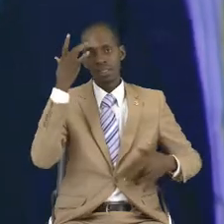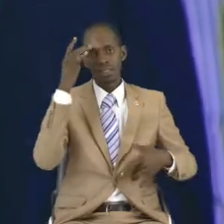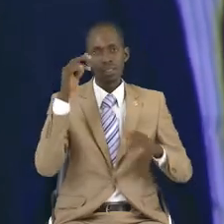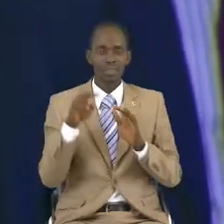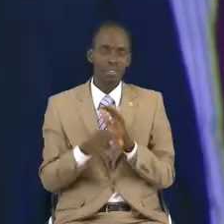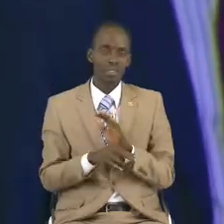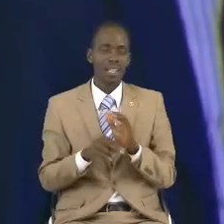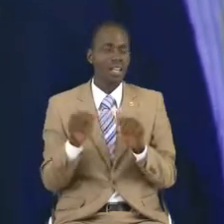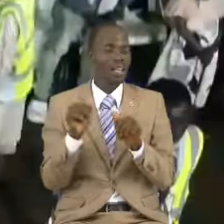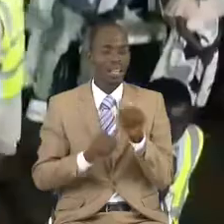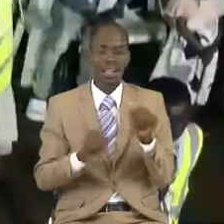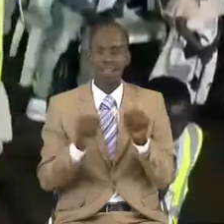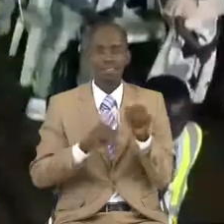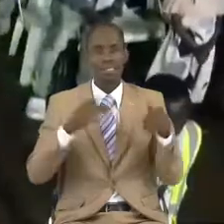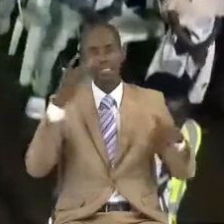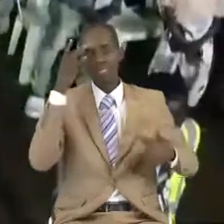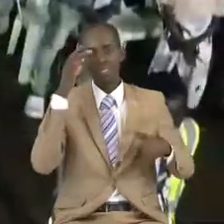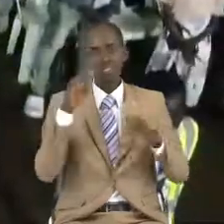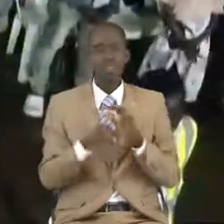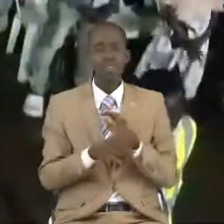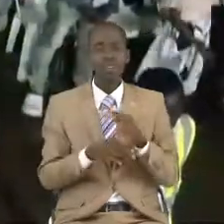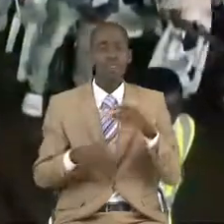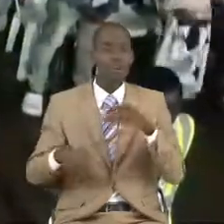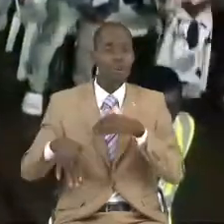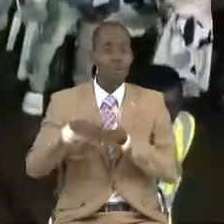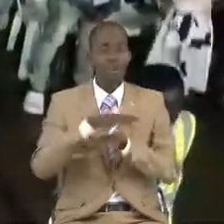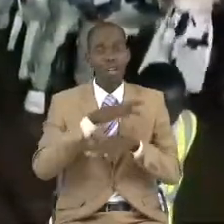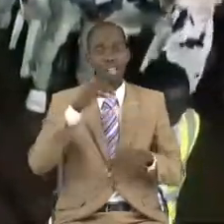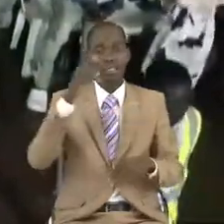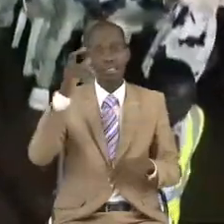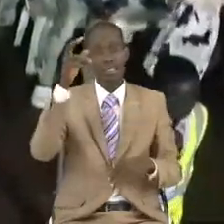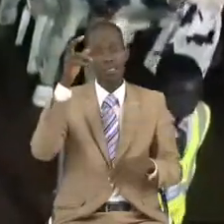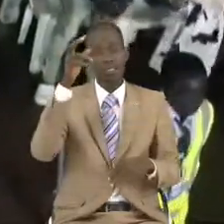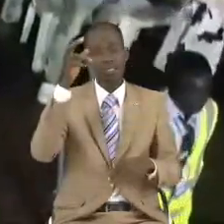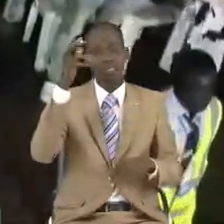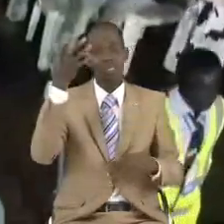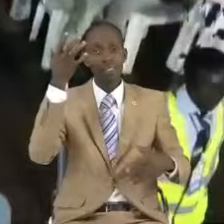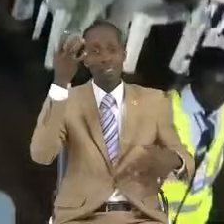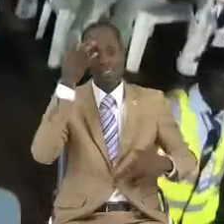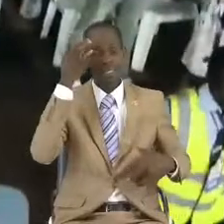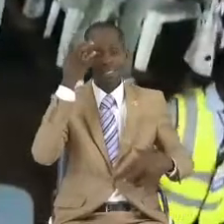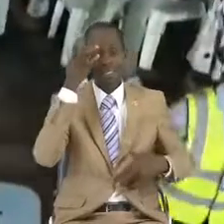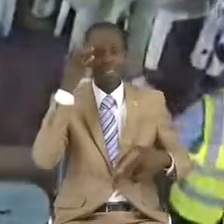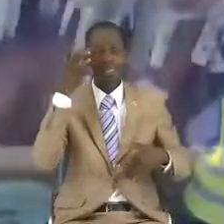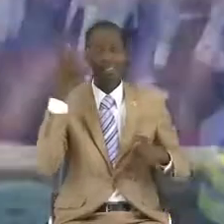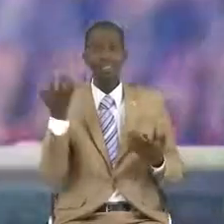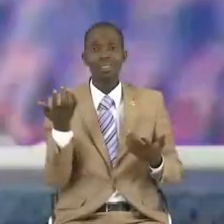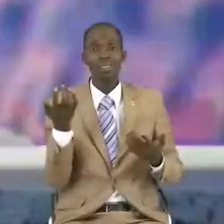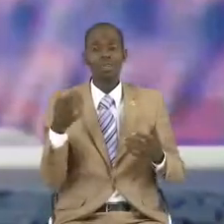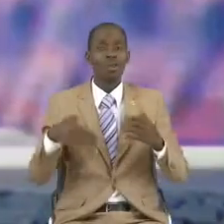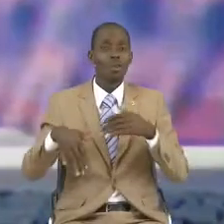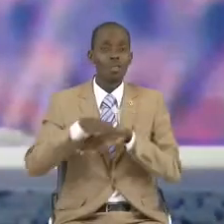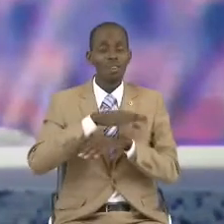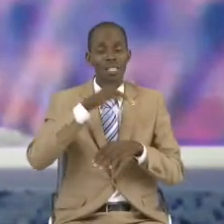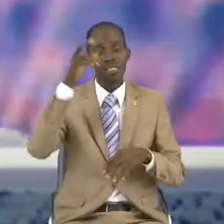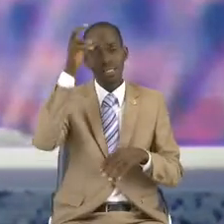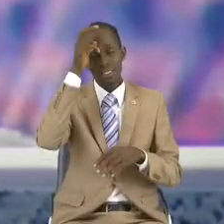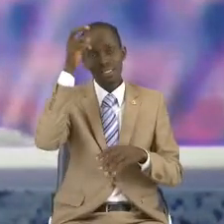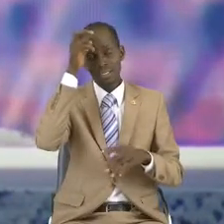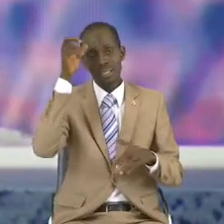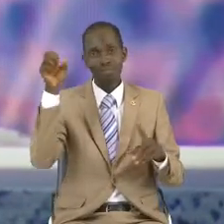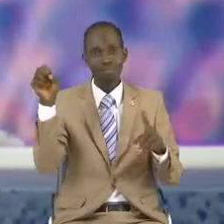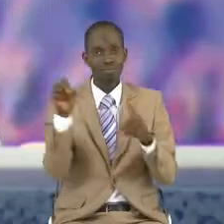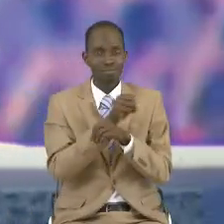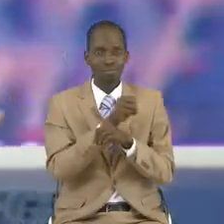every sickness over satanic affliction every satanic affliction